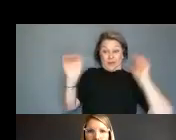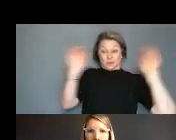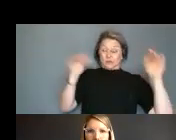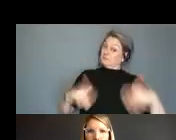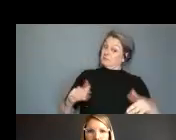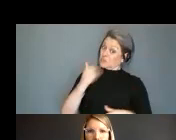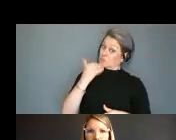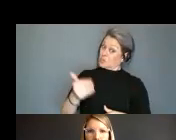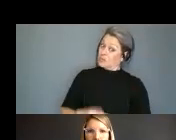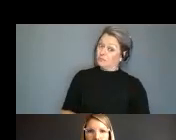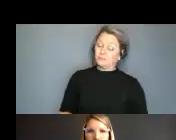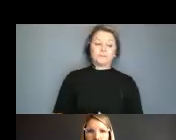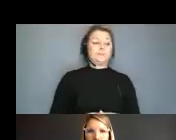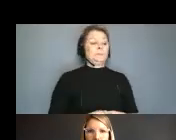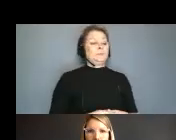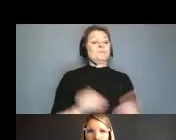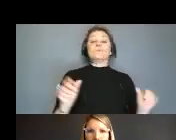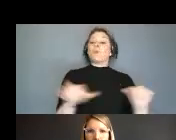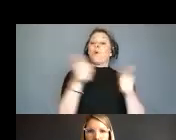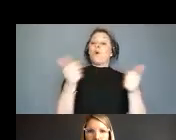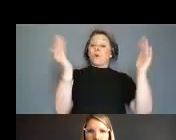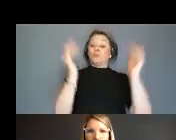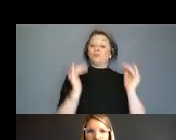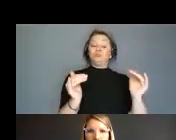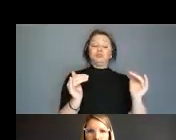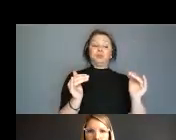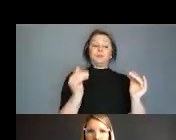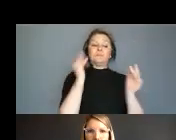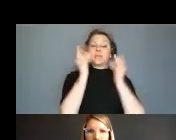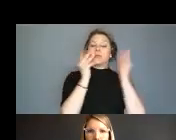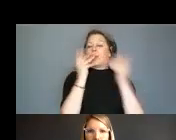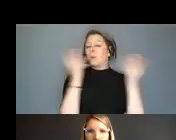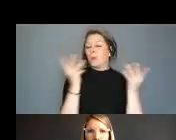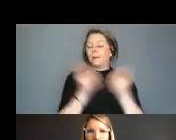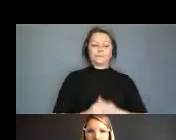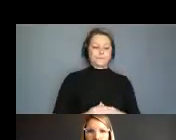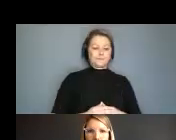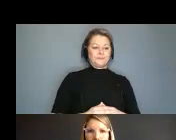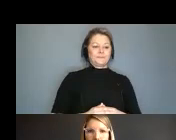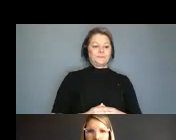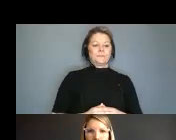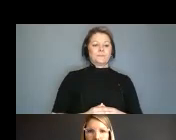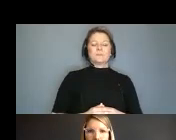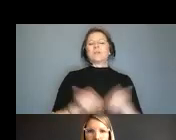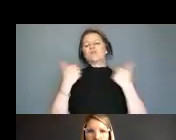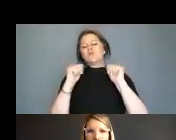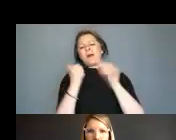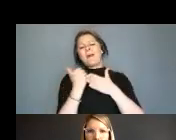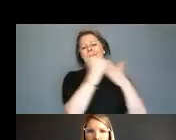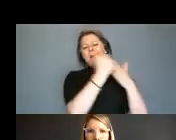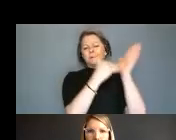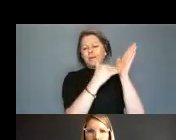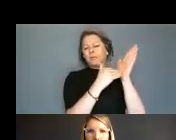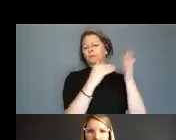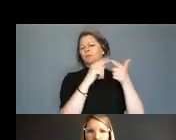So again, some of the other things that are considered, we try to help clinicians think about what